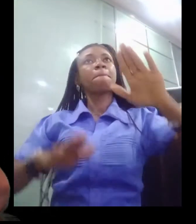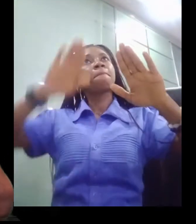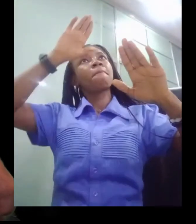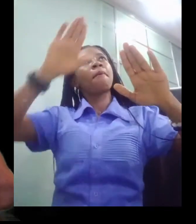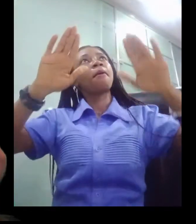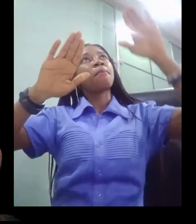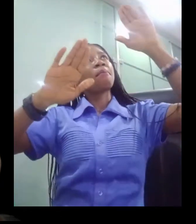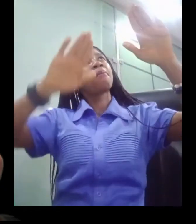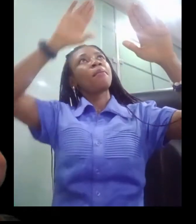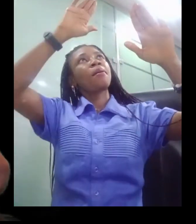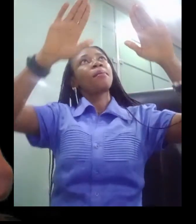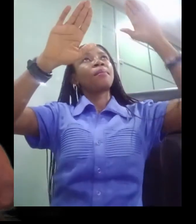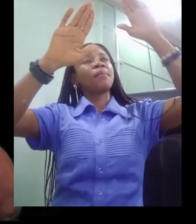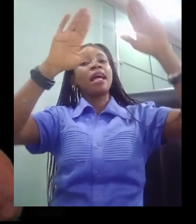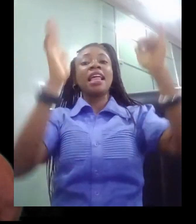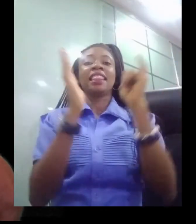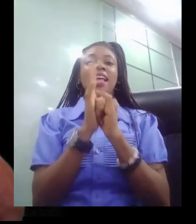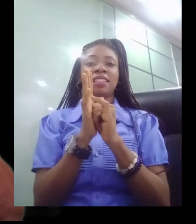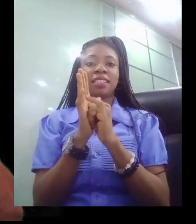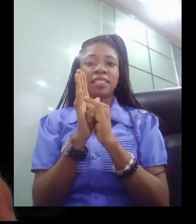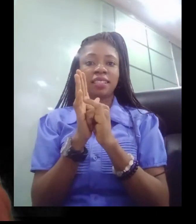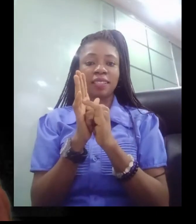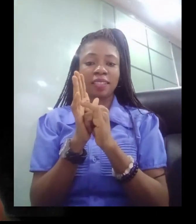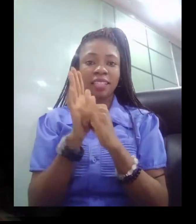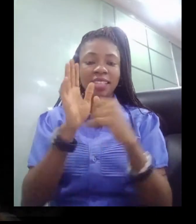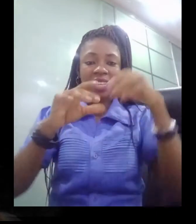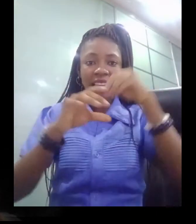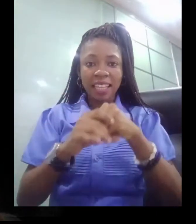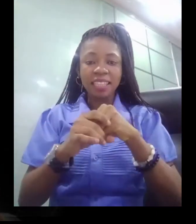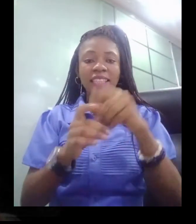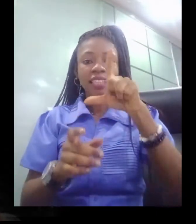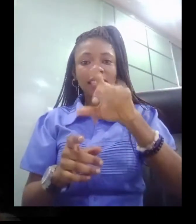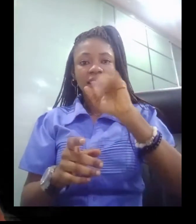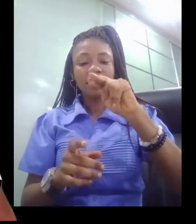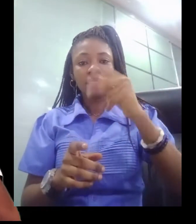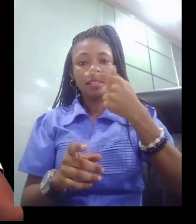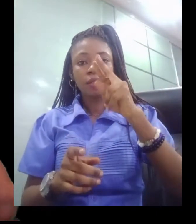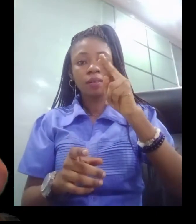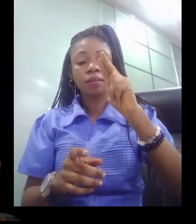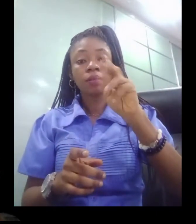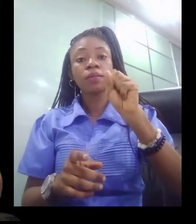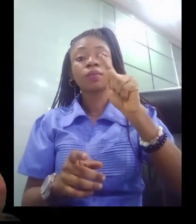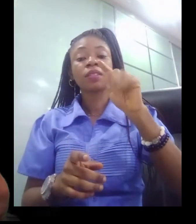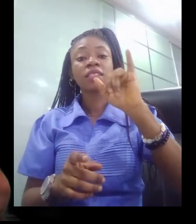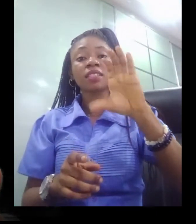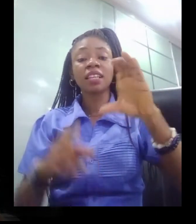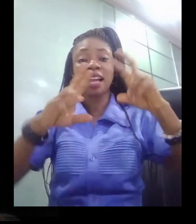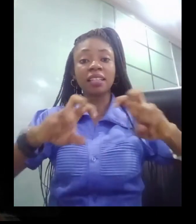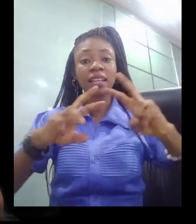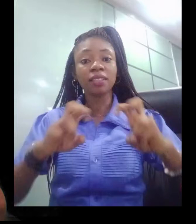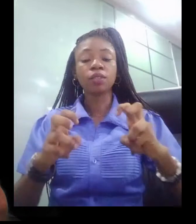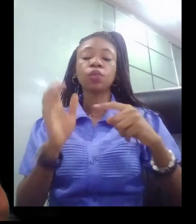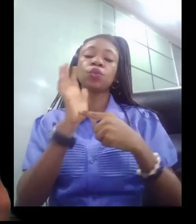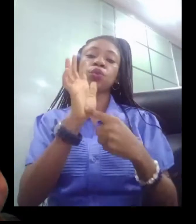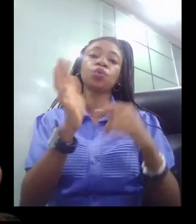is a classifier in core linguistic analysis of sign language to show a movement, hand